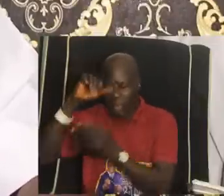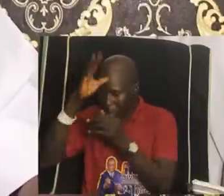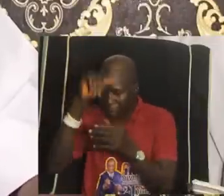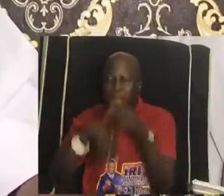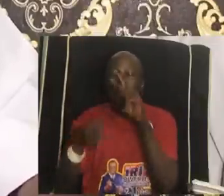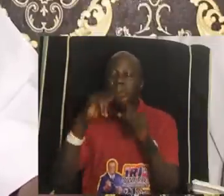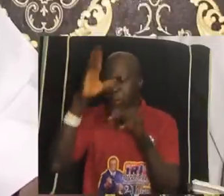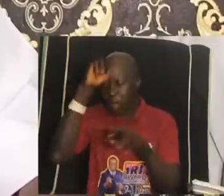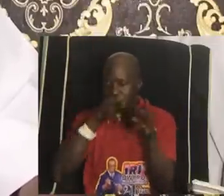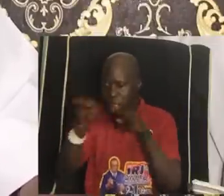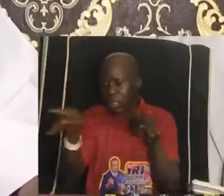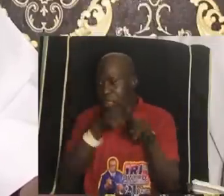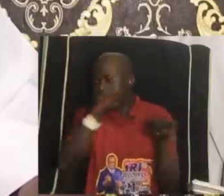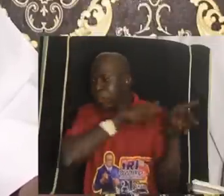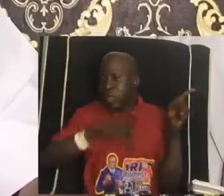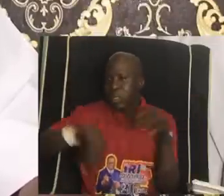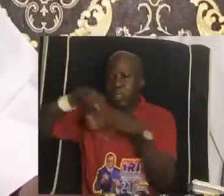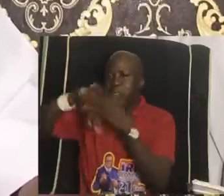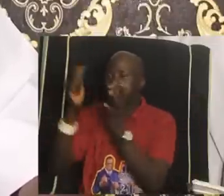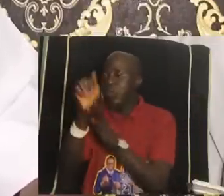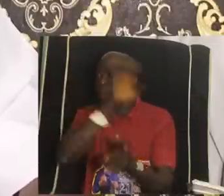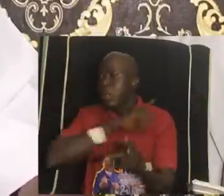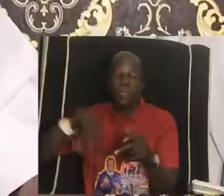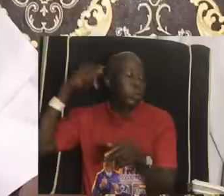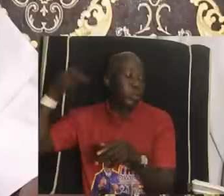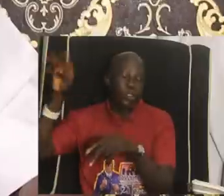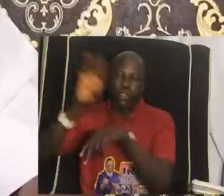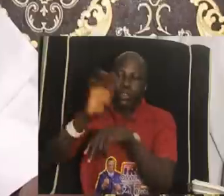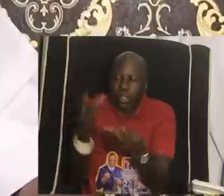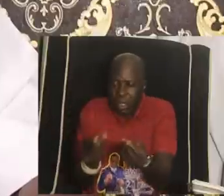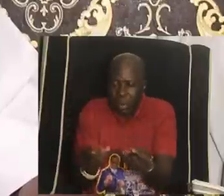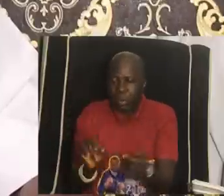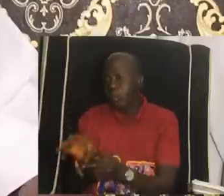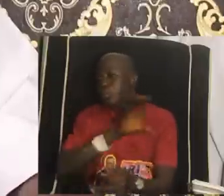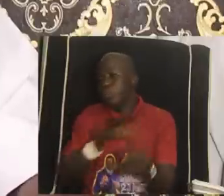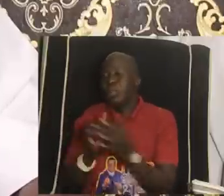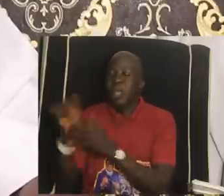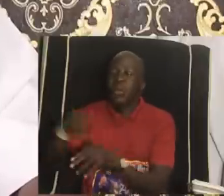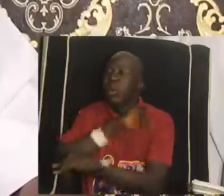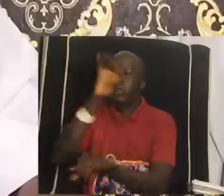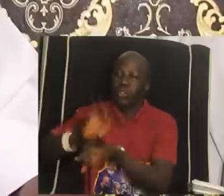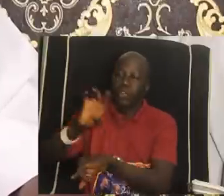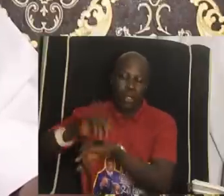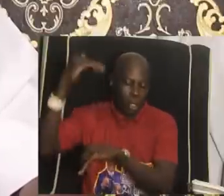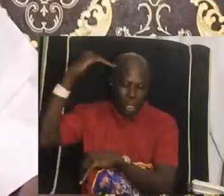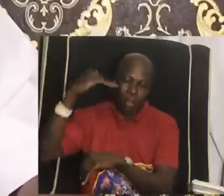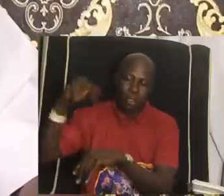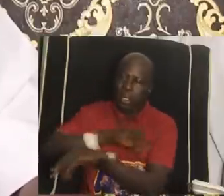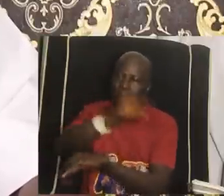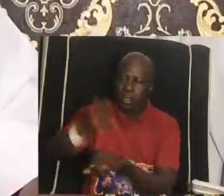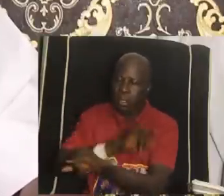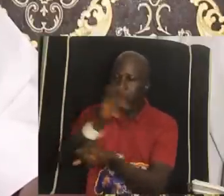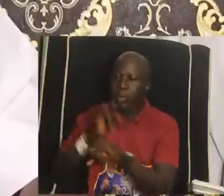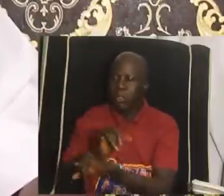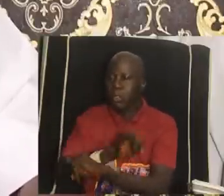JP Babasebioba. Lati your seat of Ragodi Church, land of reality. Tell you our name. Baremo, it will be